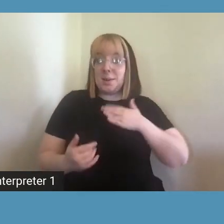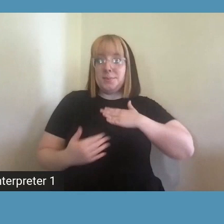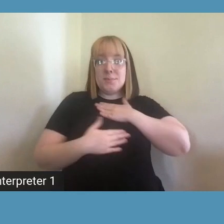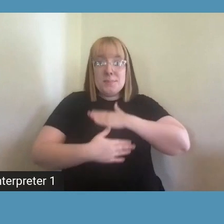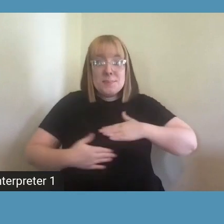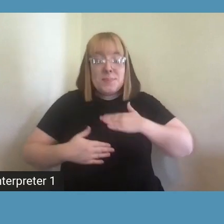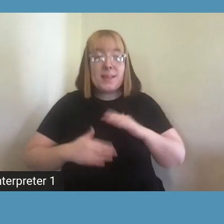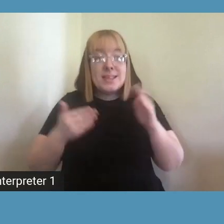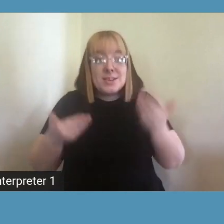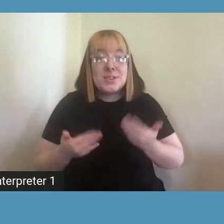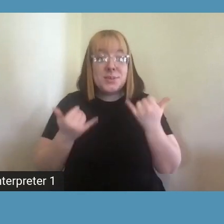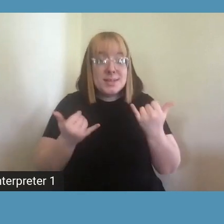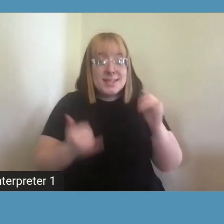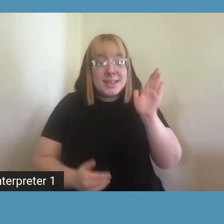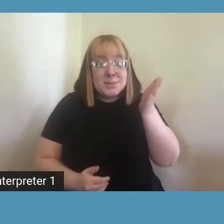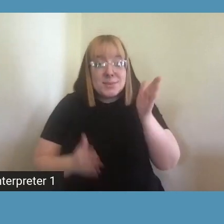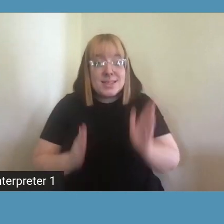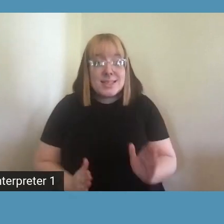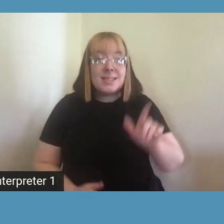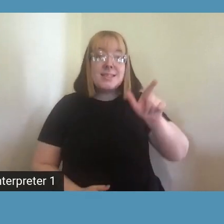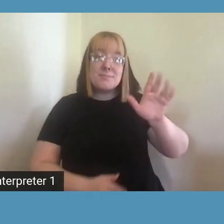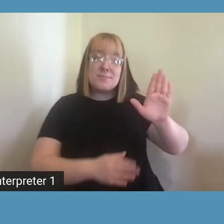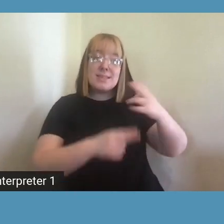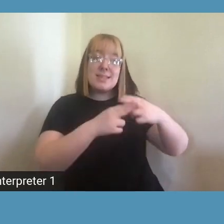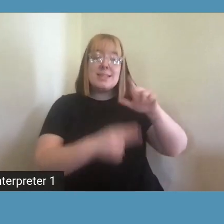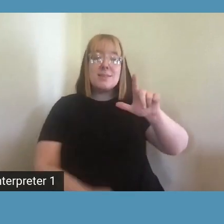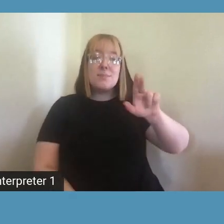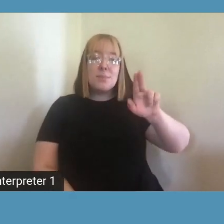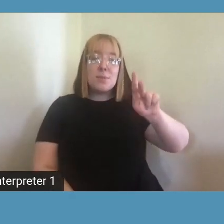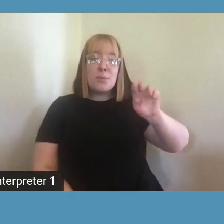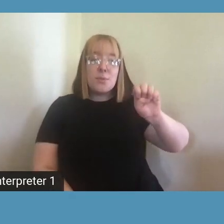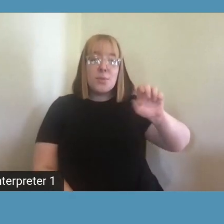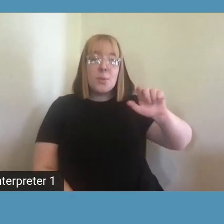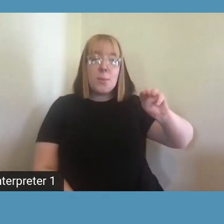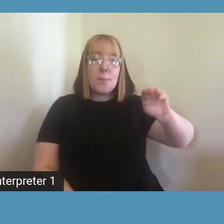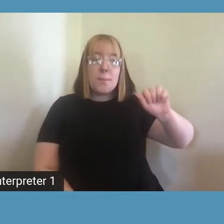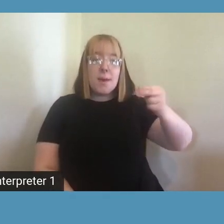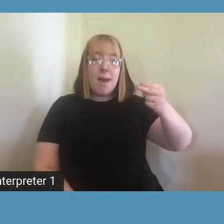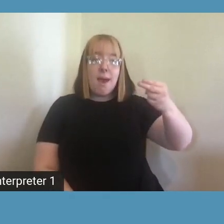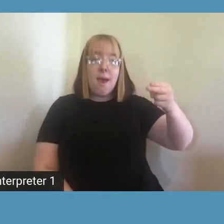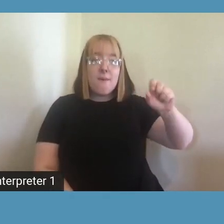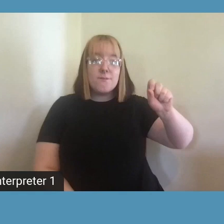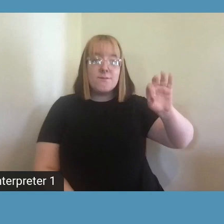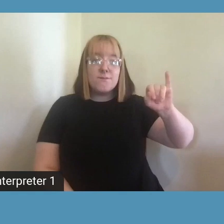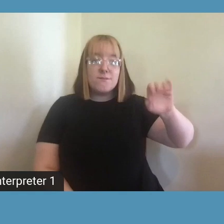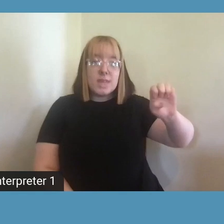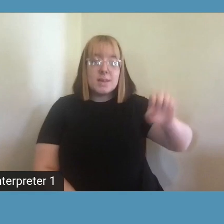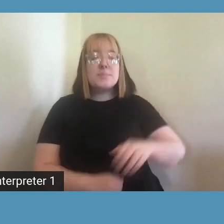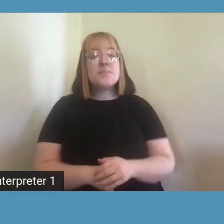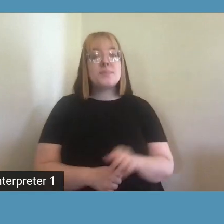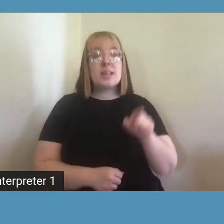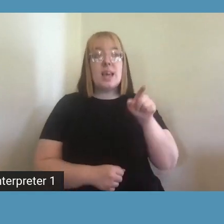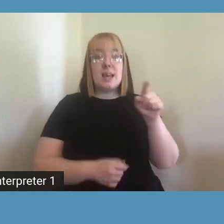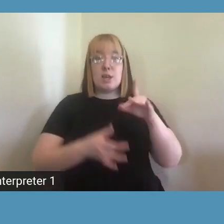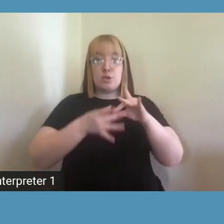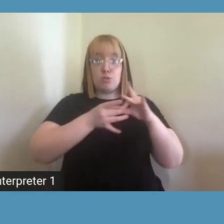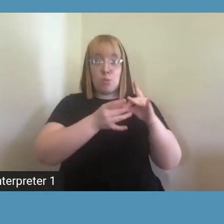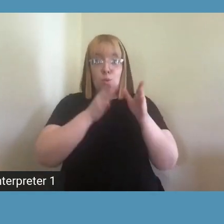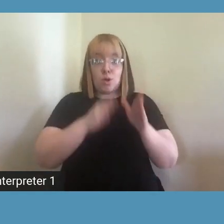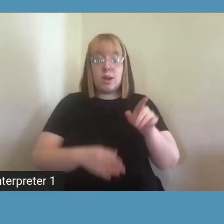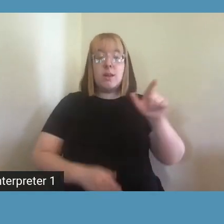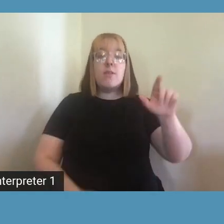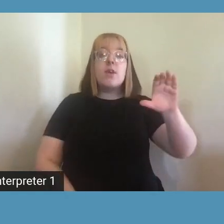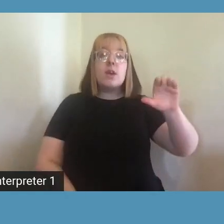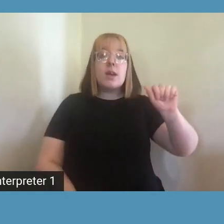to introduce today's presenter, Luke Mahaffey. Luke is the Media Services Coordinator at the North Carolina Museum of Art